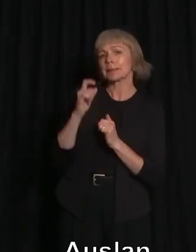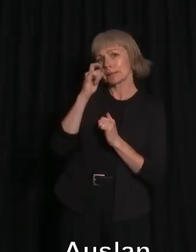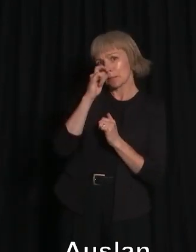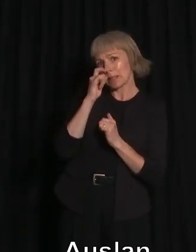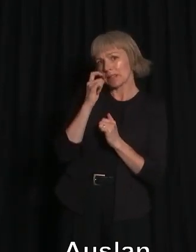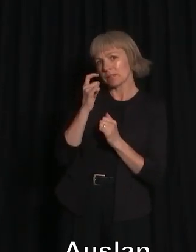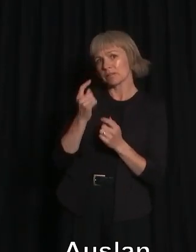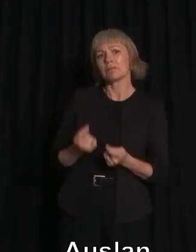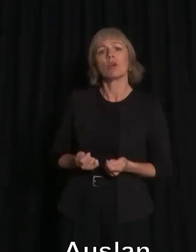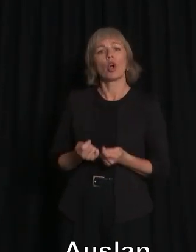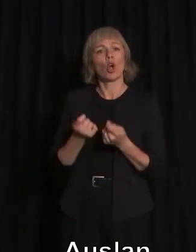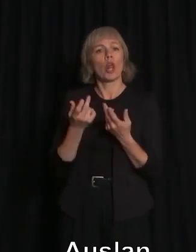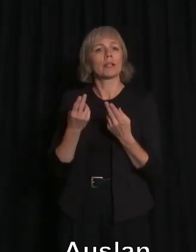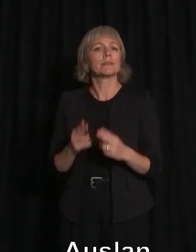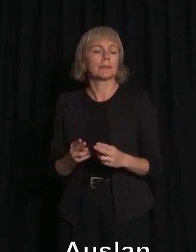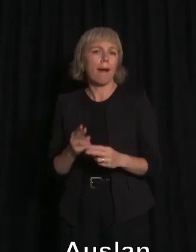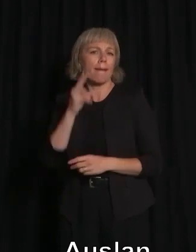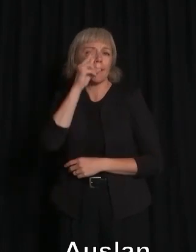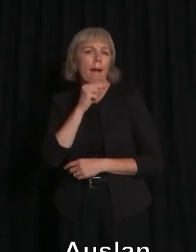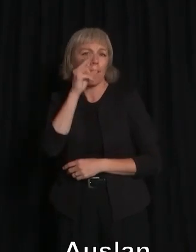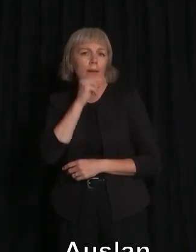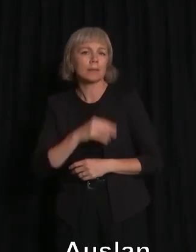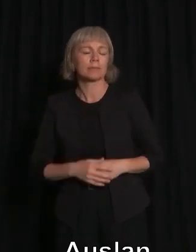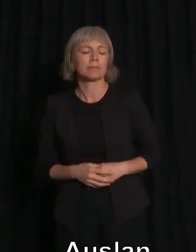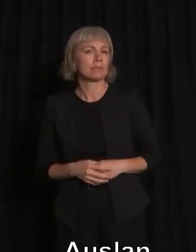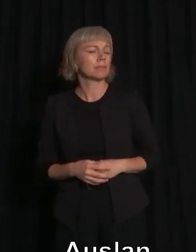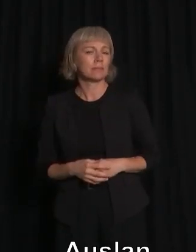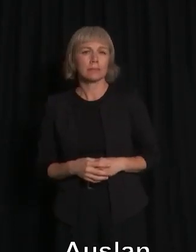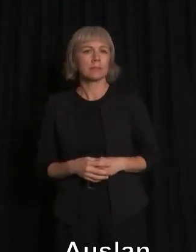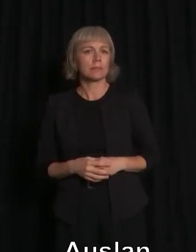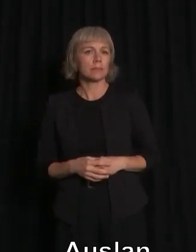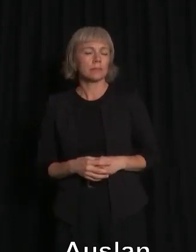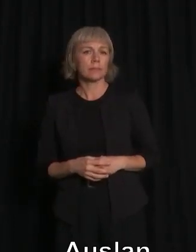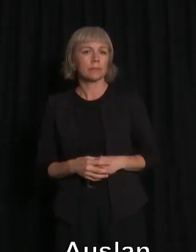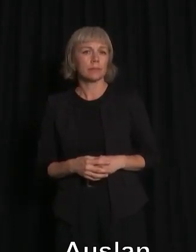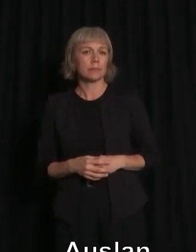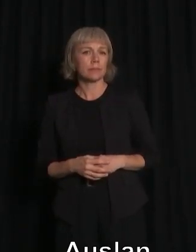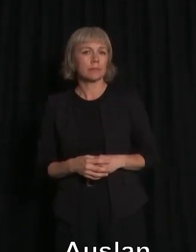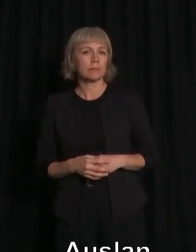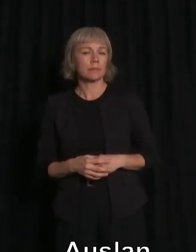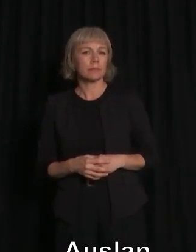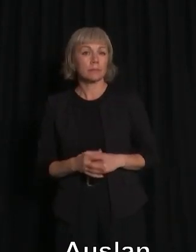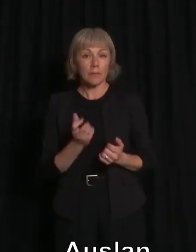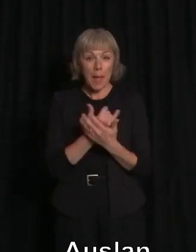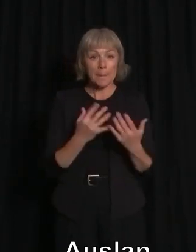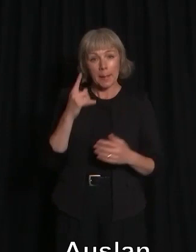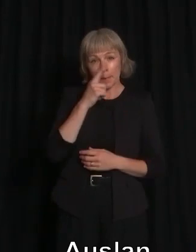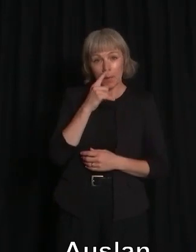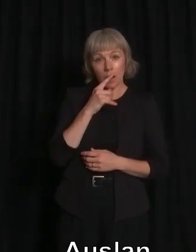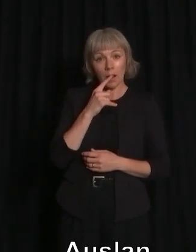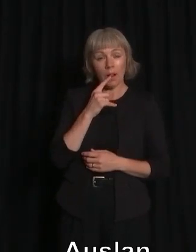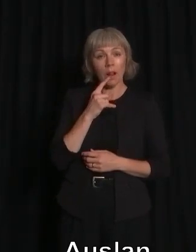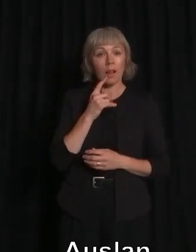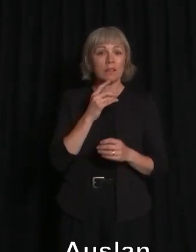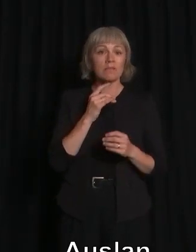premature deaths. Think for how many of us being sexually or gender diverse has been